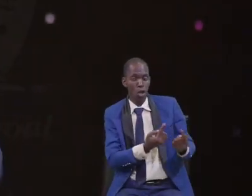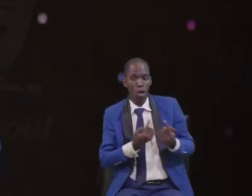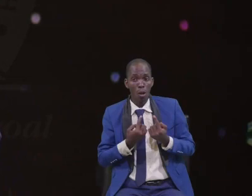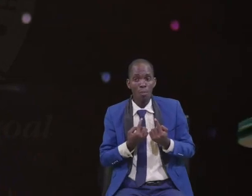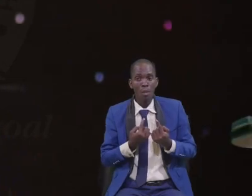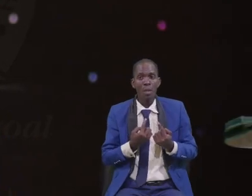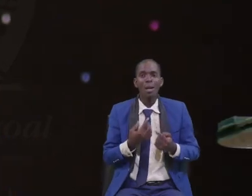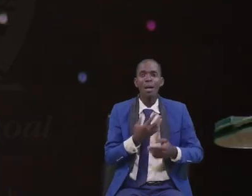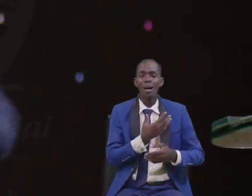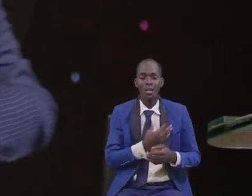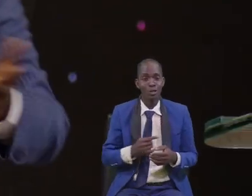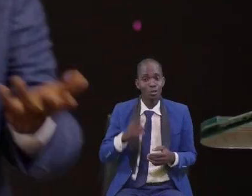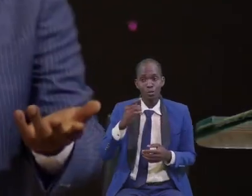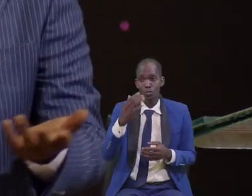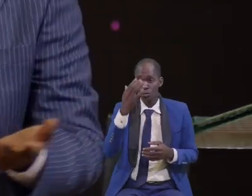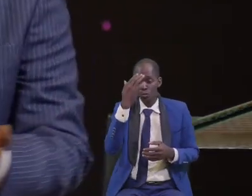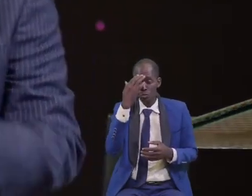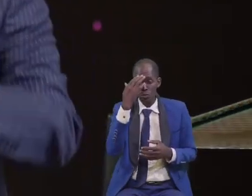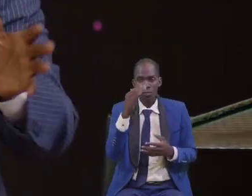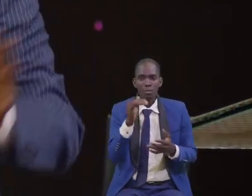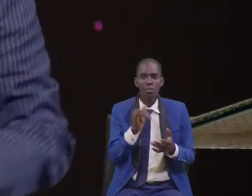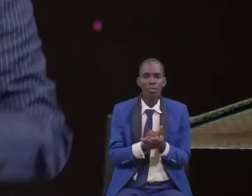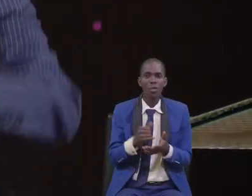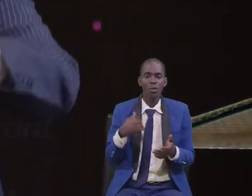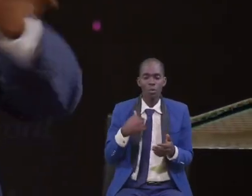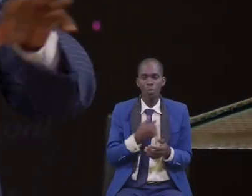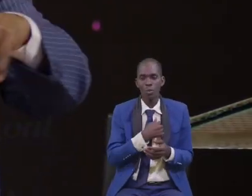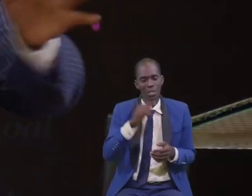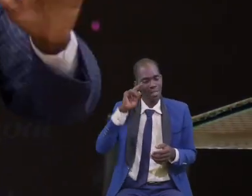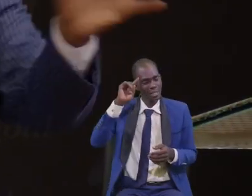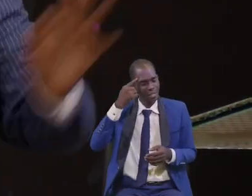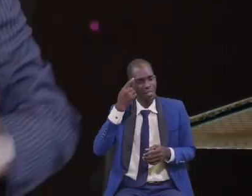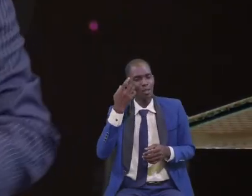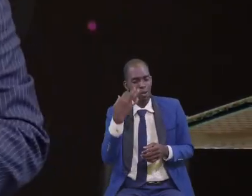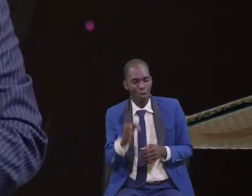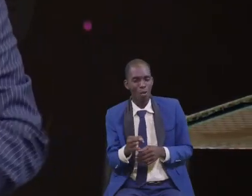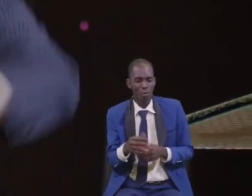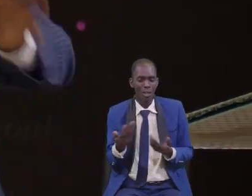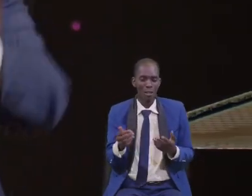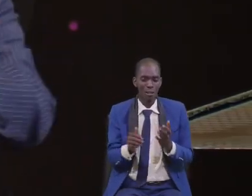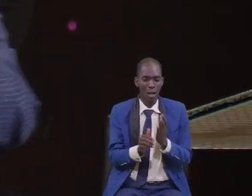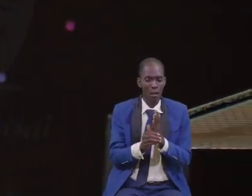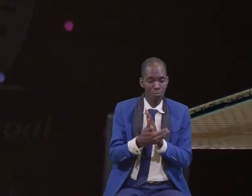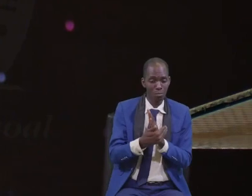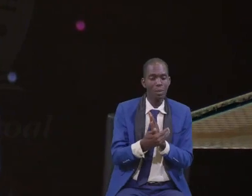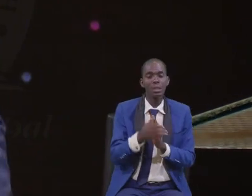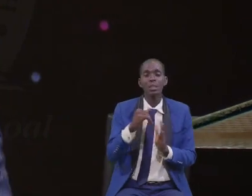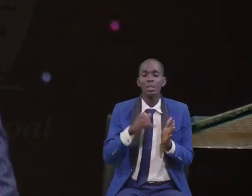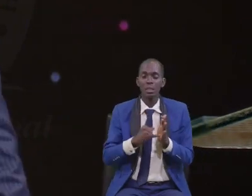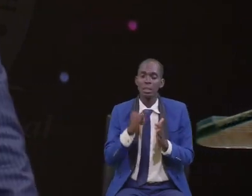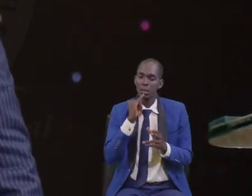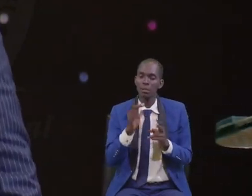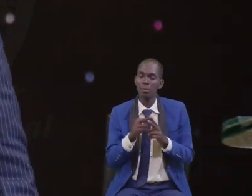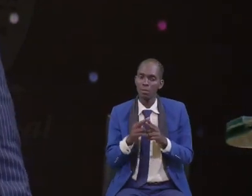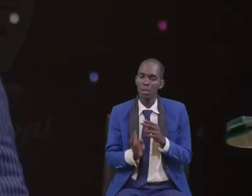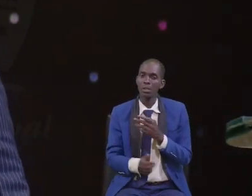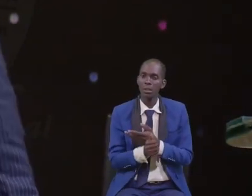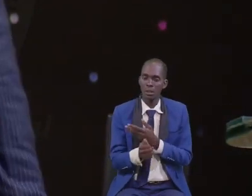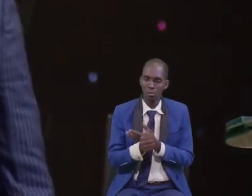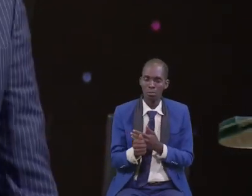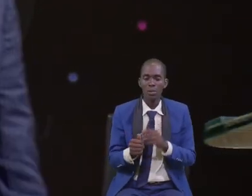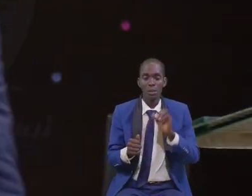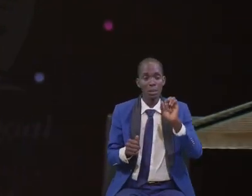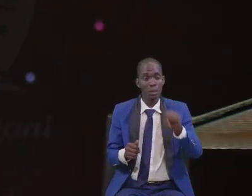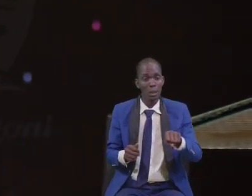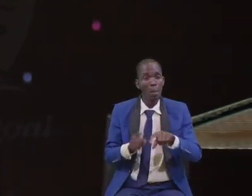temptresses, every time we think of adultery, fornication, yes, that's terrible. But there are people that